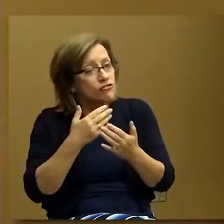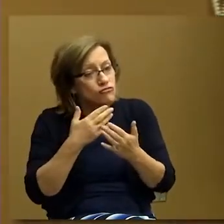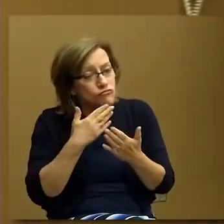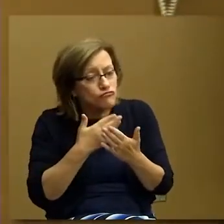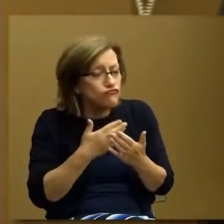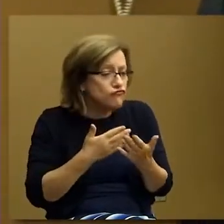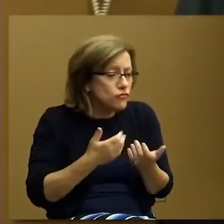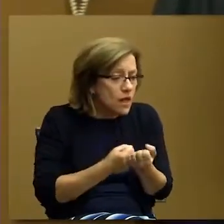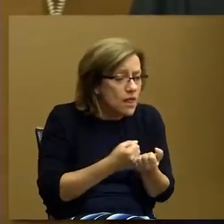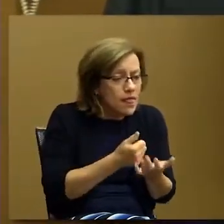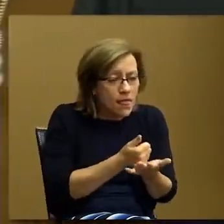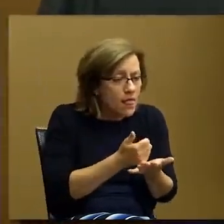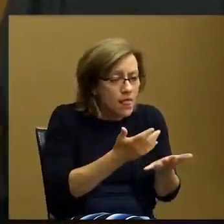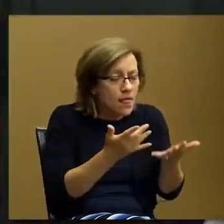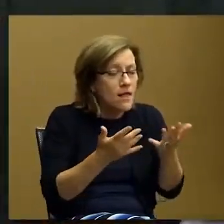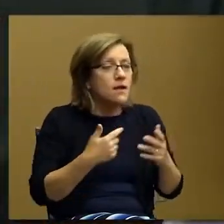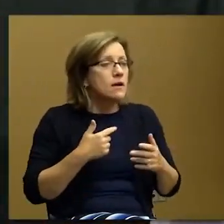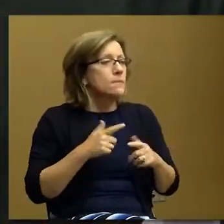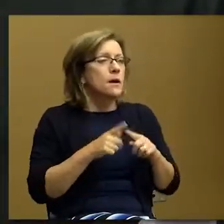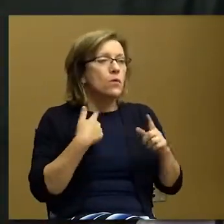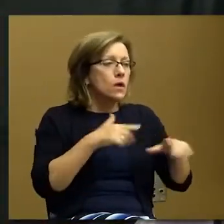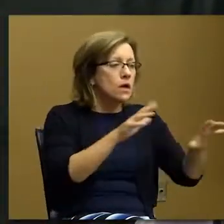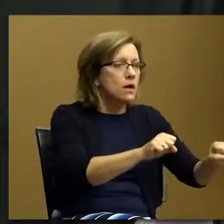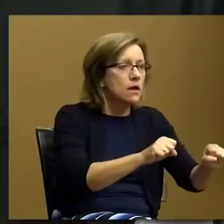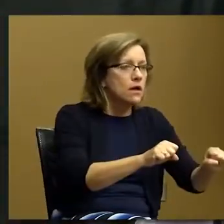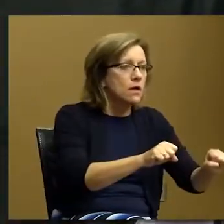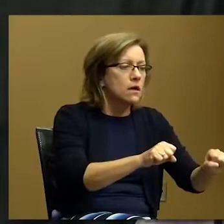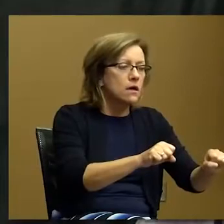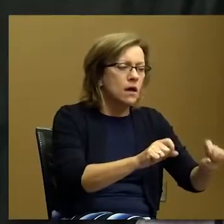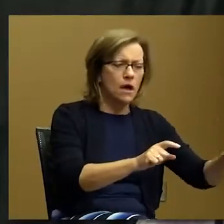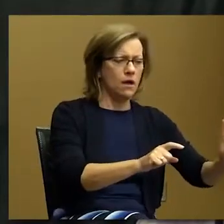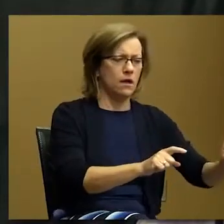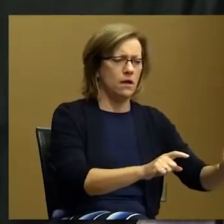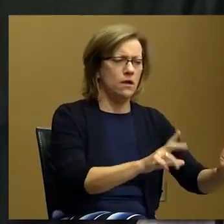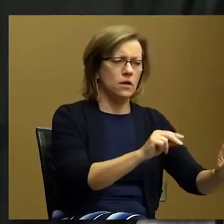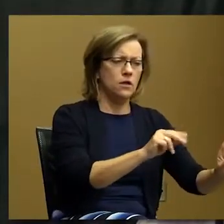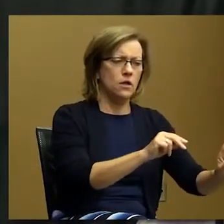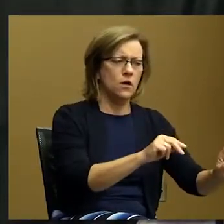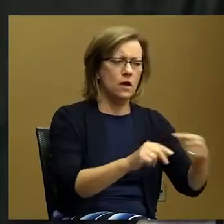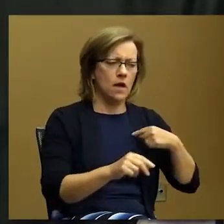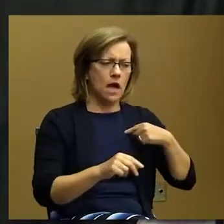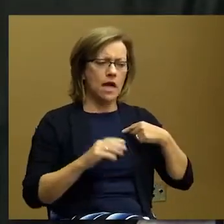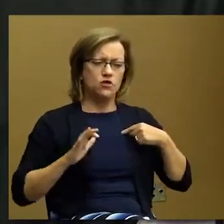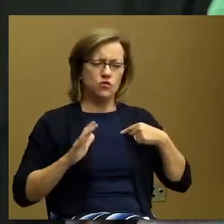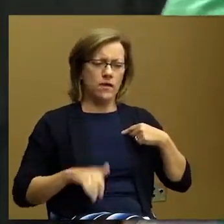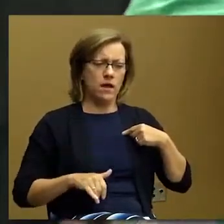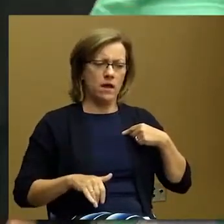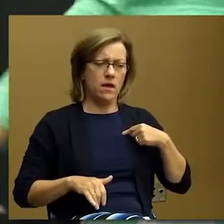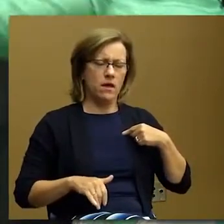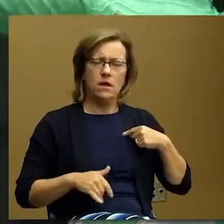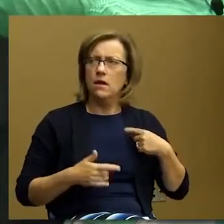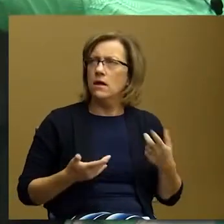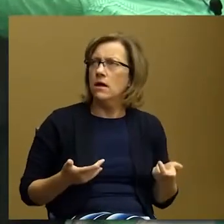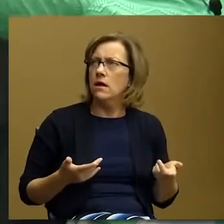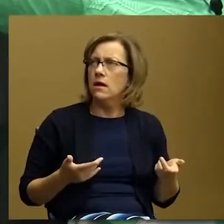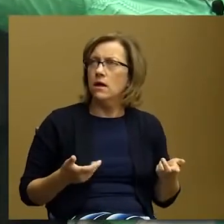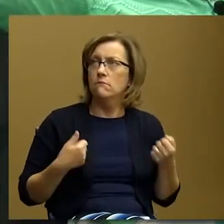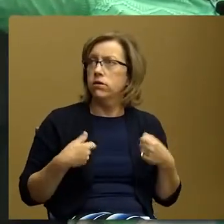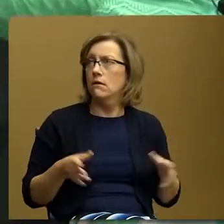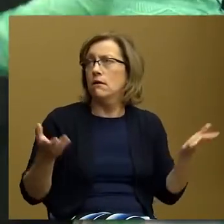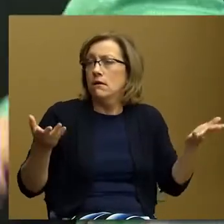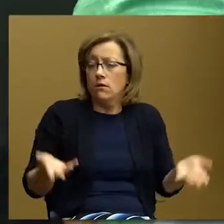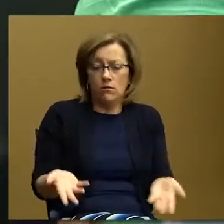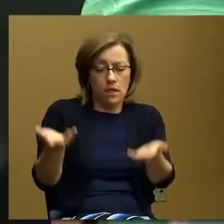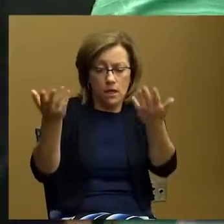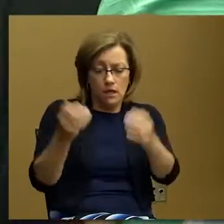on kids and we start teaching them, no, you don't do that, we do it. So then the kid just learns, well, all right,